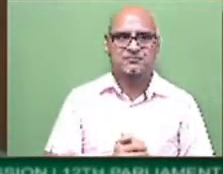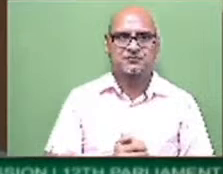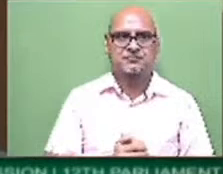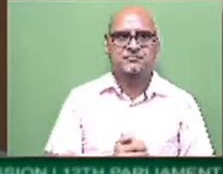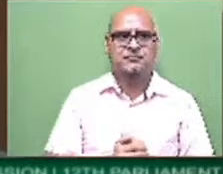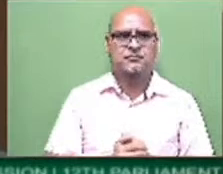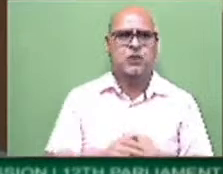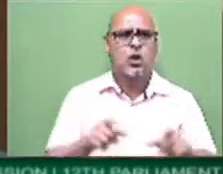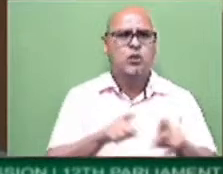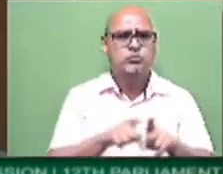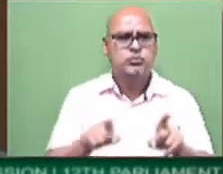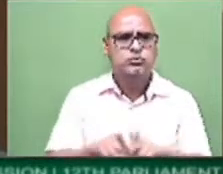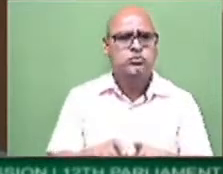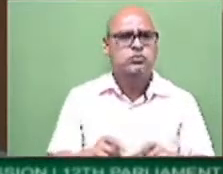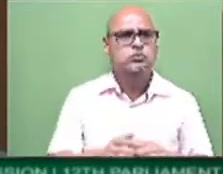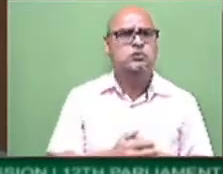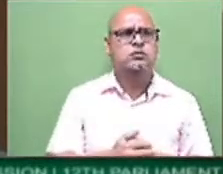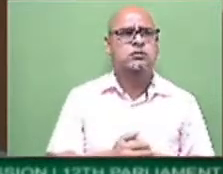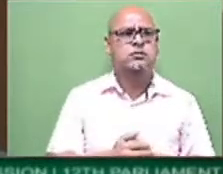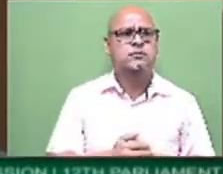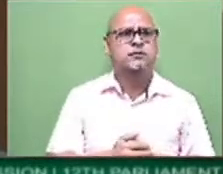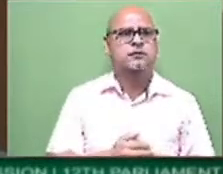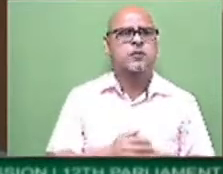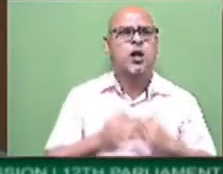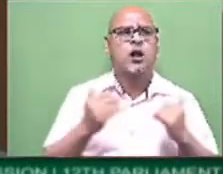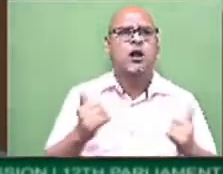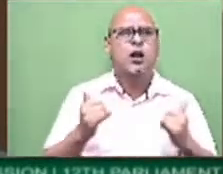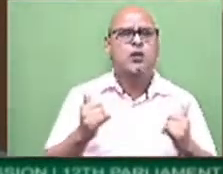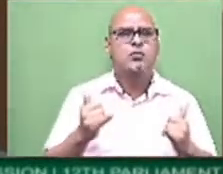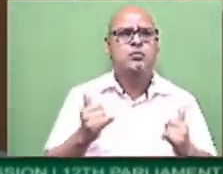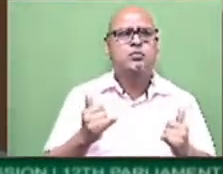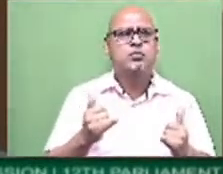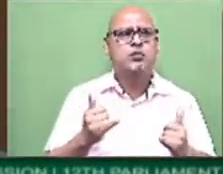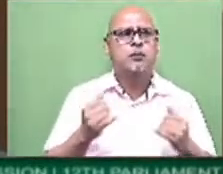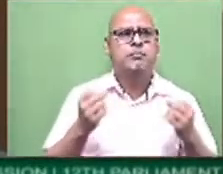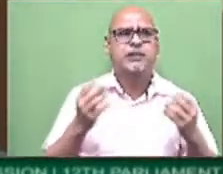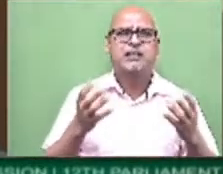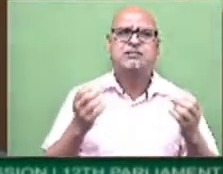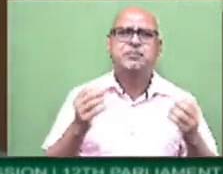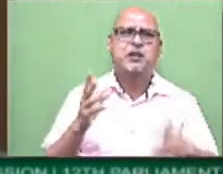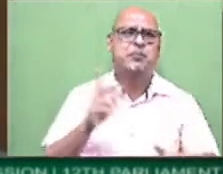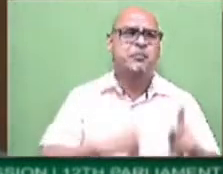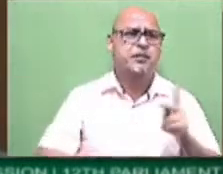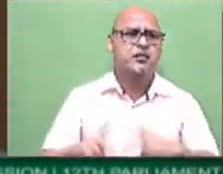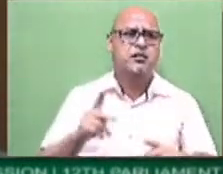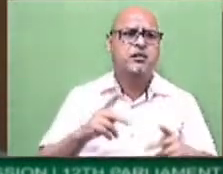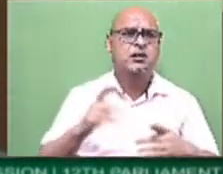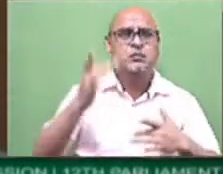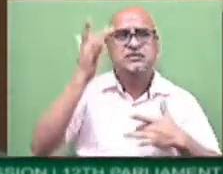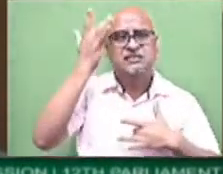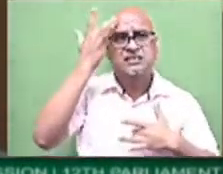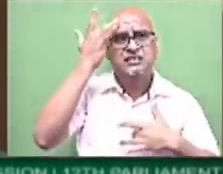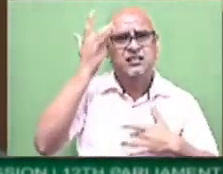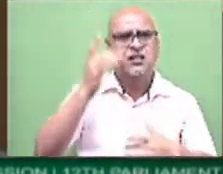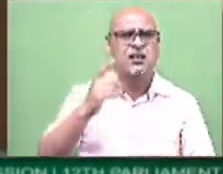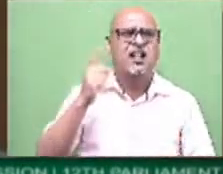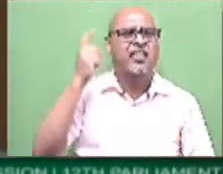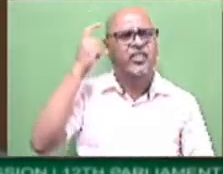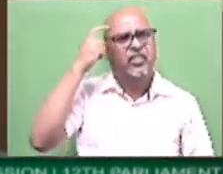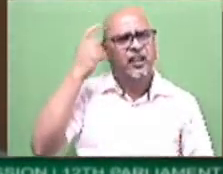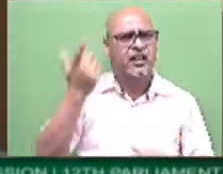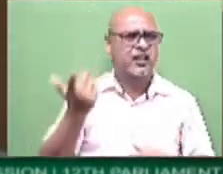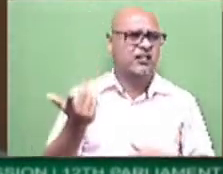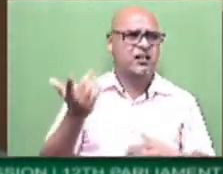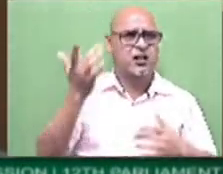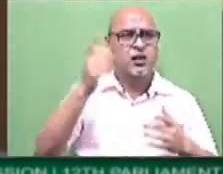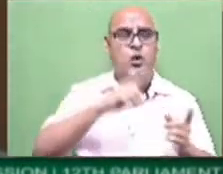now many more patients, many more persons may turn up at facilities for testing. Previously, many would have avoided testing